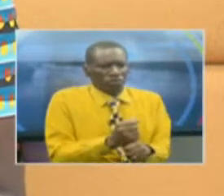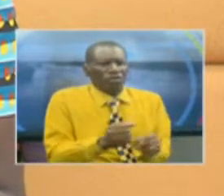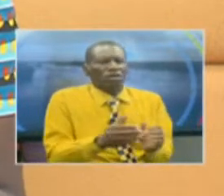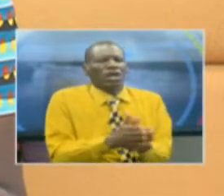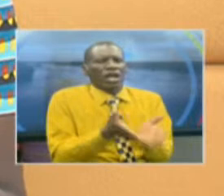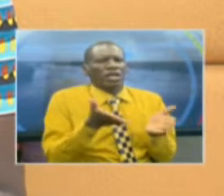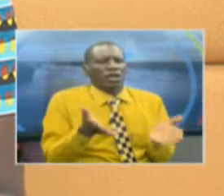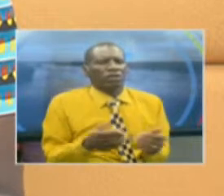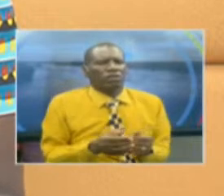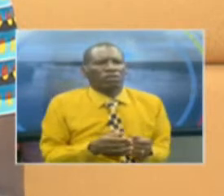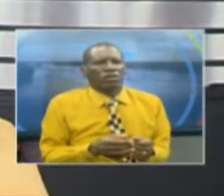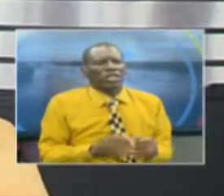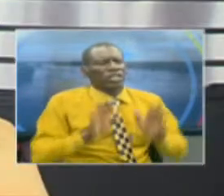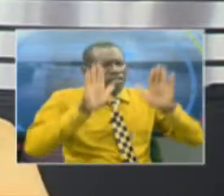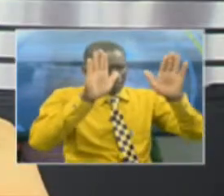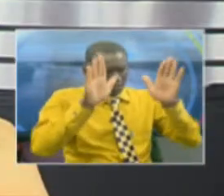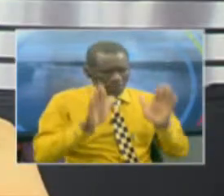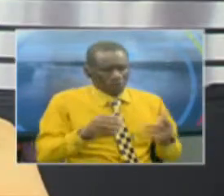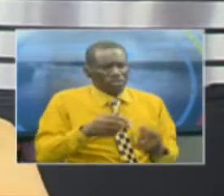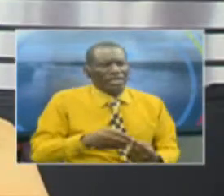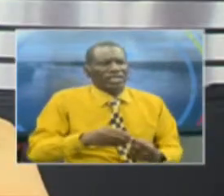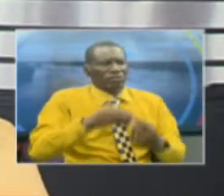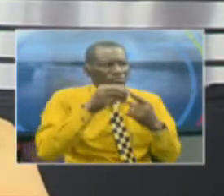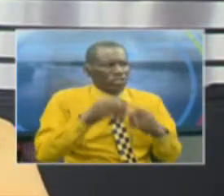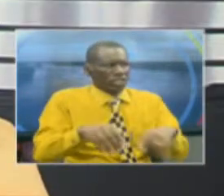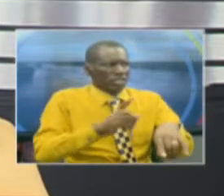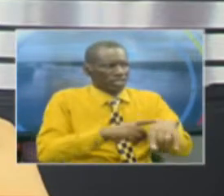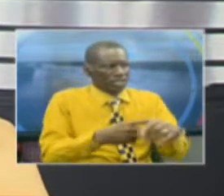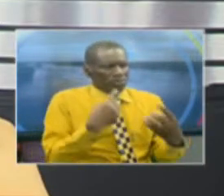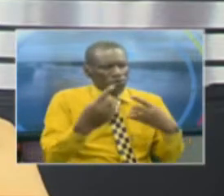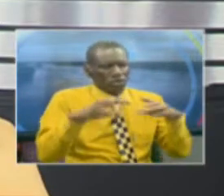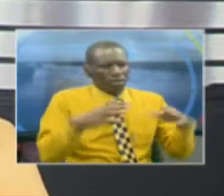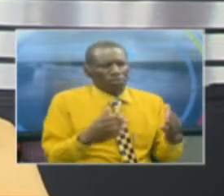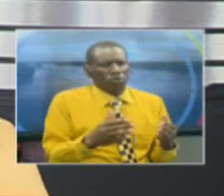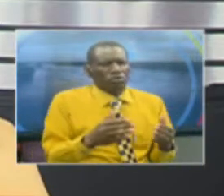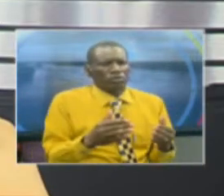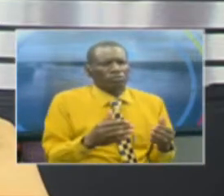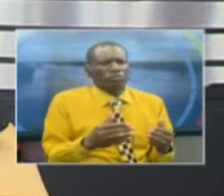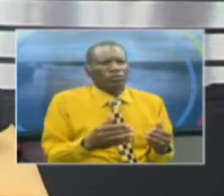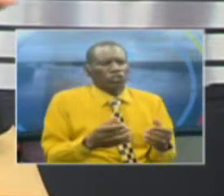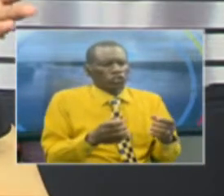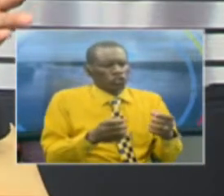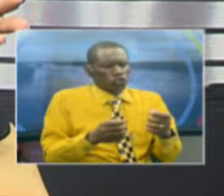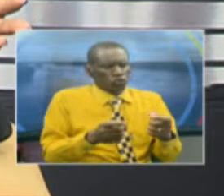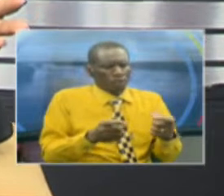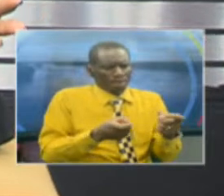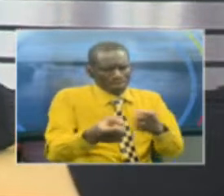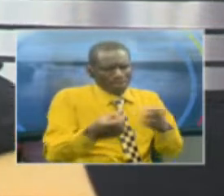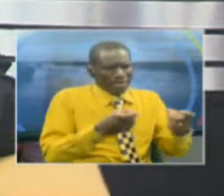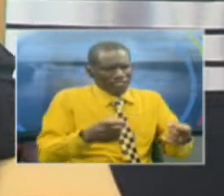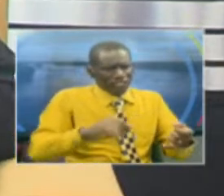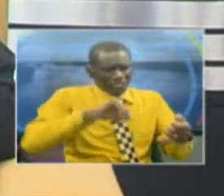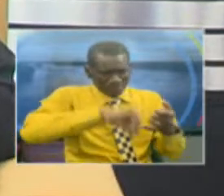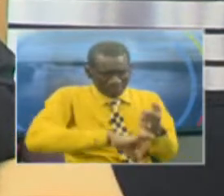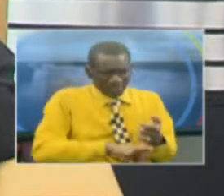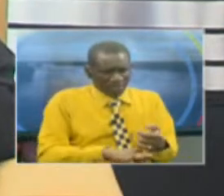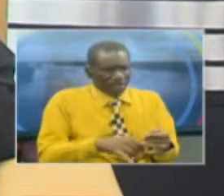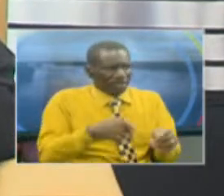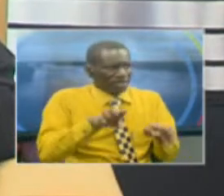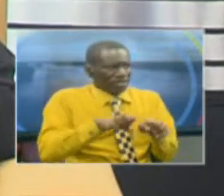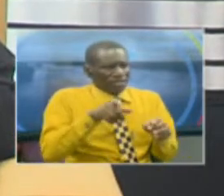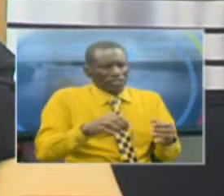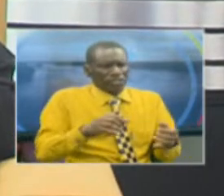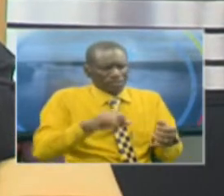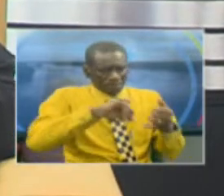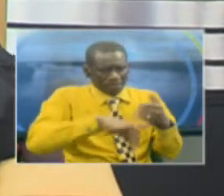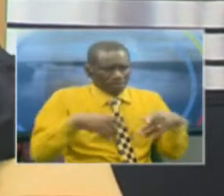it is so crucial, especially when it comes to conflict management, because like any other couple, these couples we're